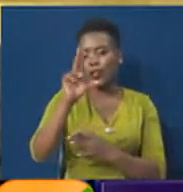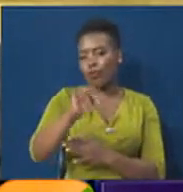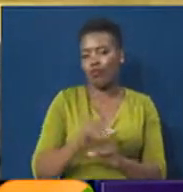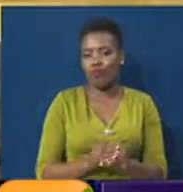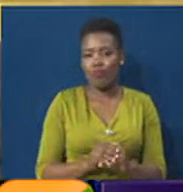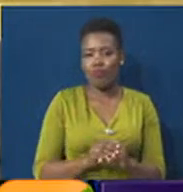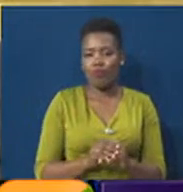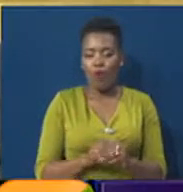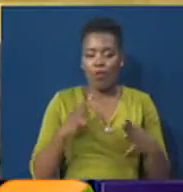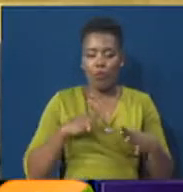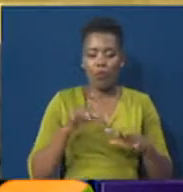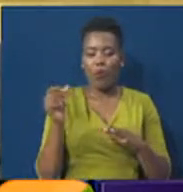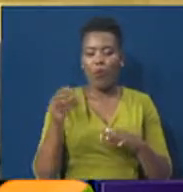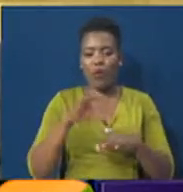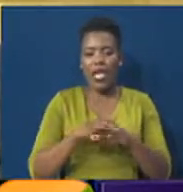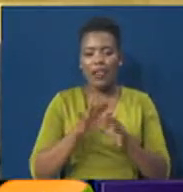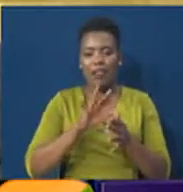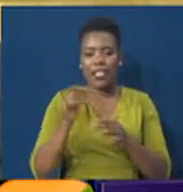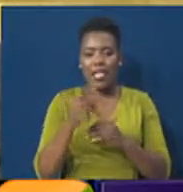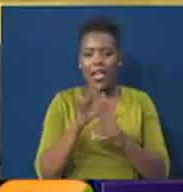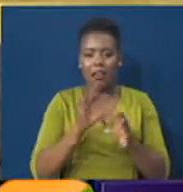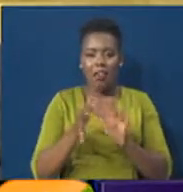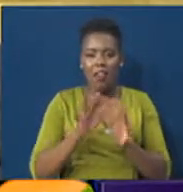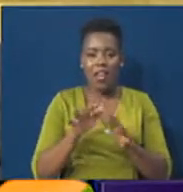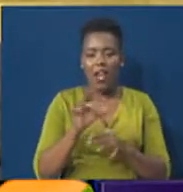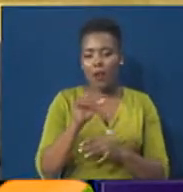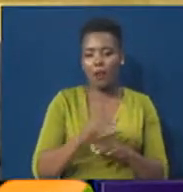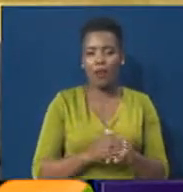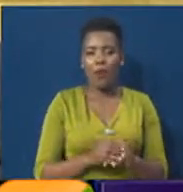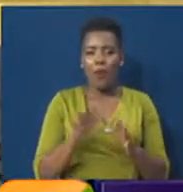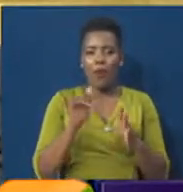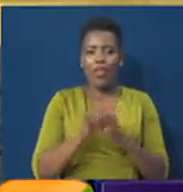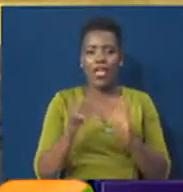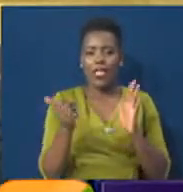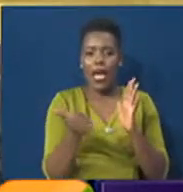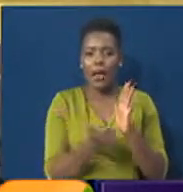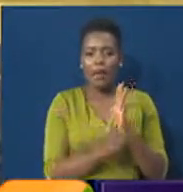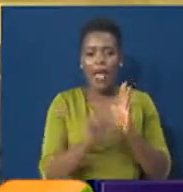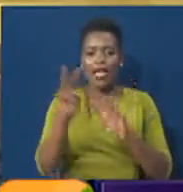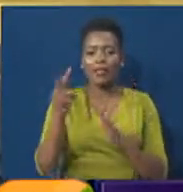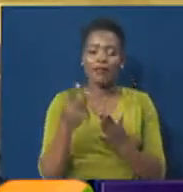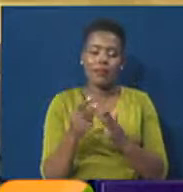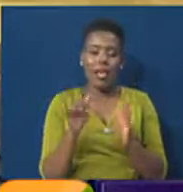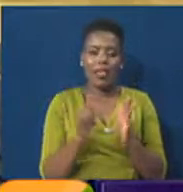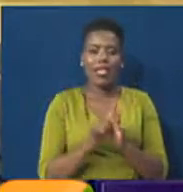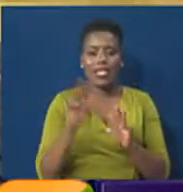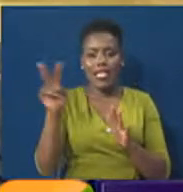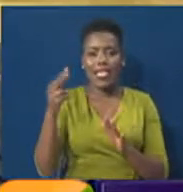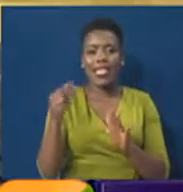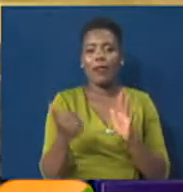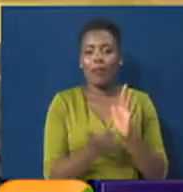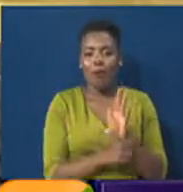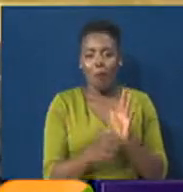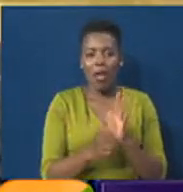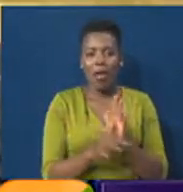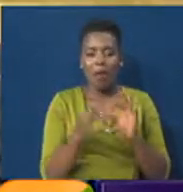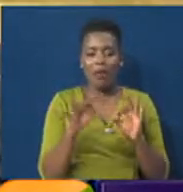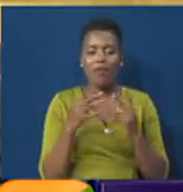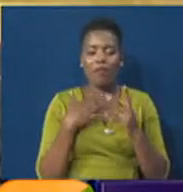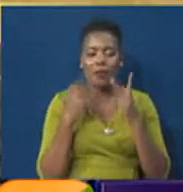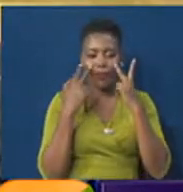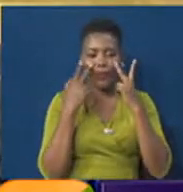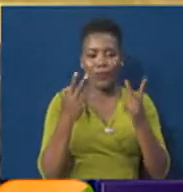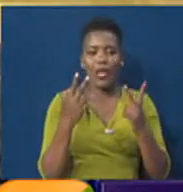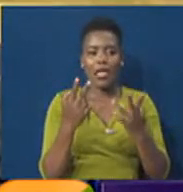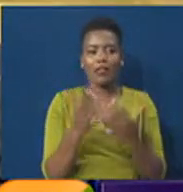income. It is not the problem of home ownership. That is a secondary problem. If we're to look at